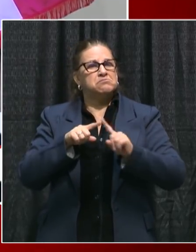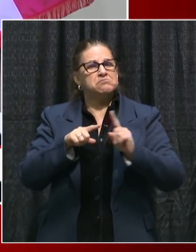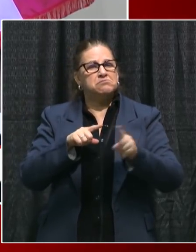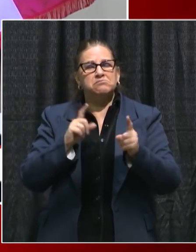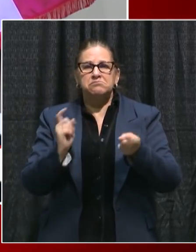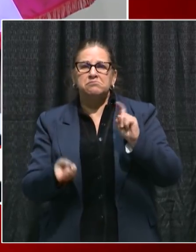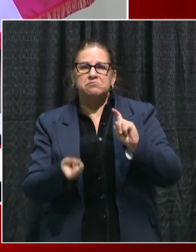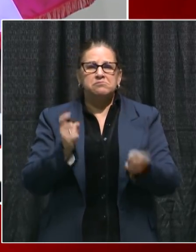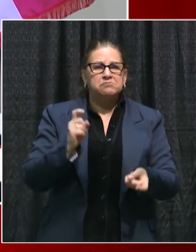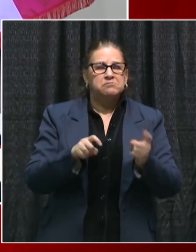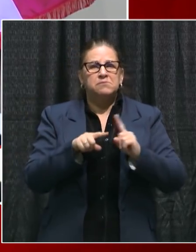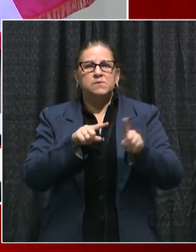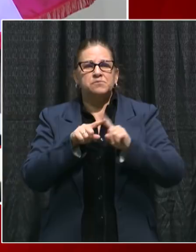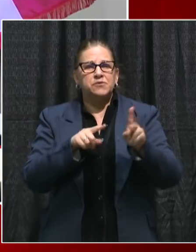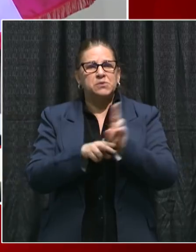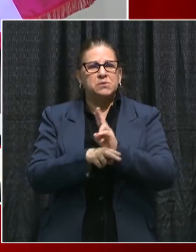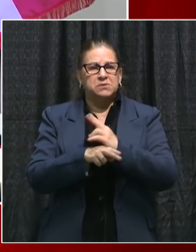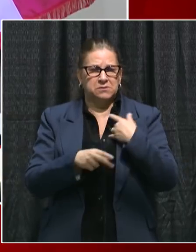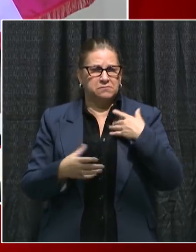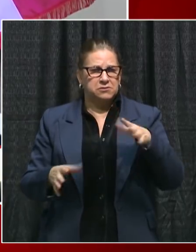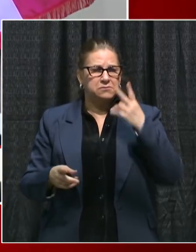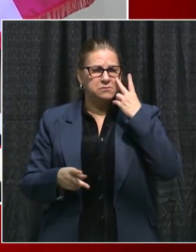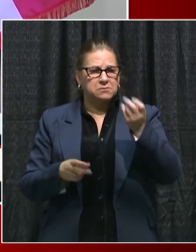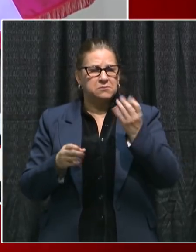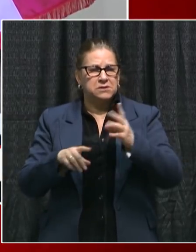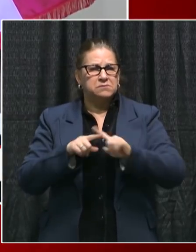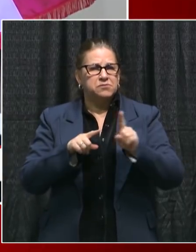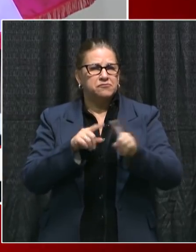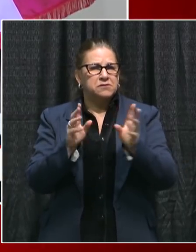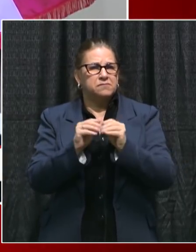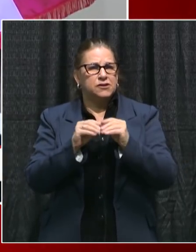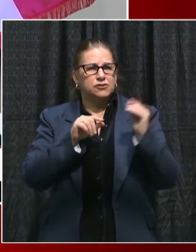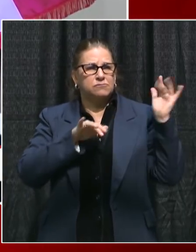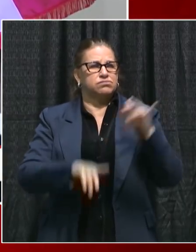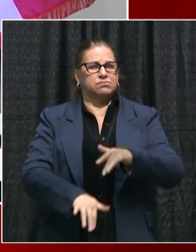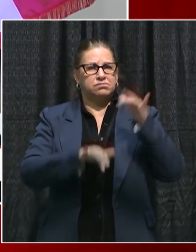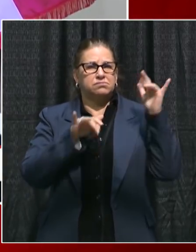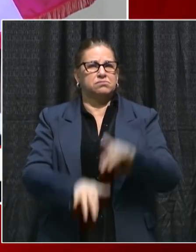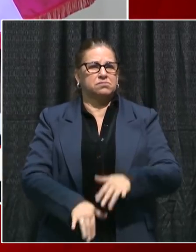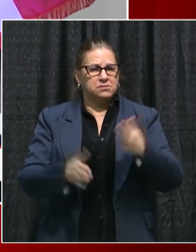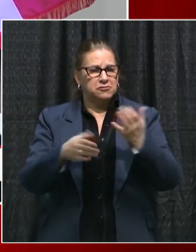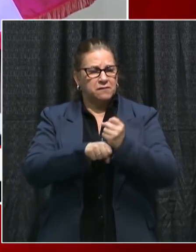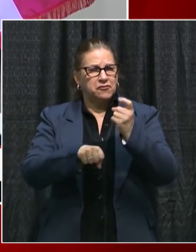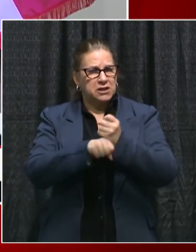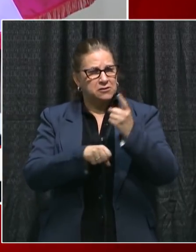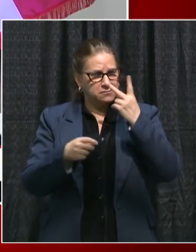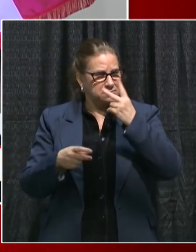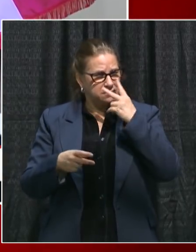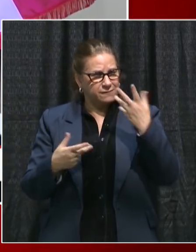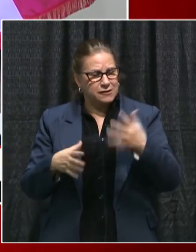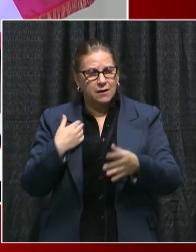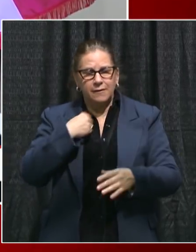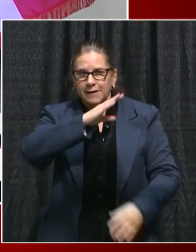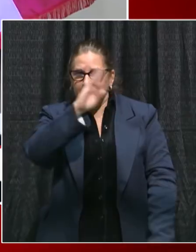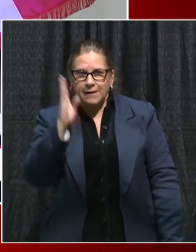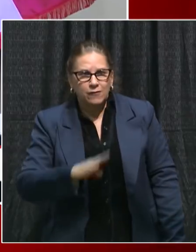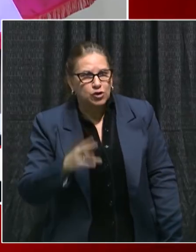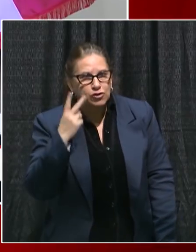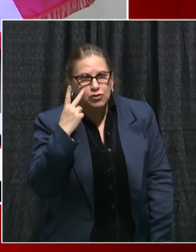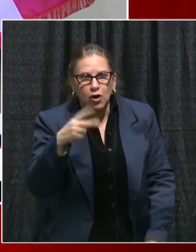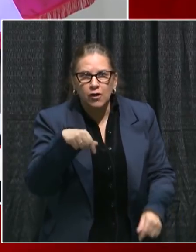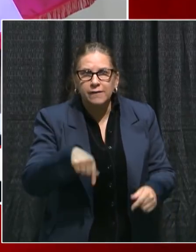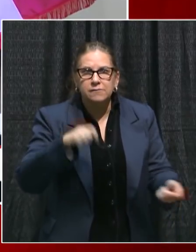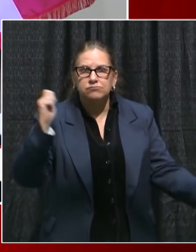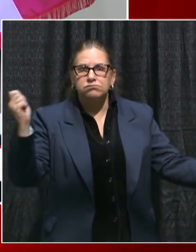things on an annual basis. But obviously, we've not seen the building transform like this.